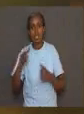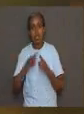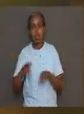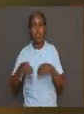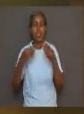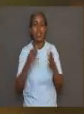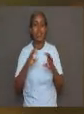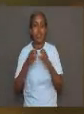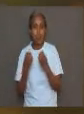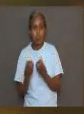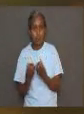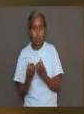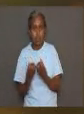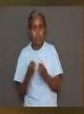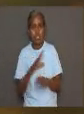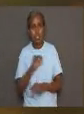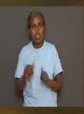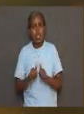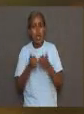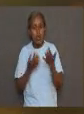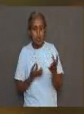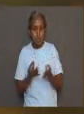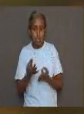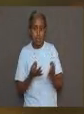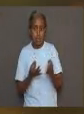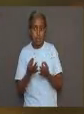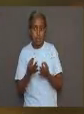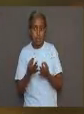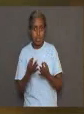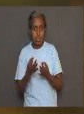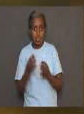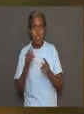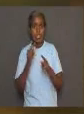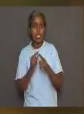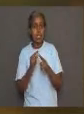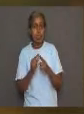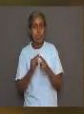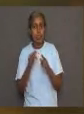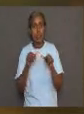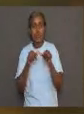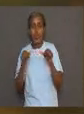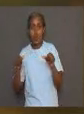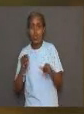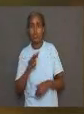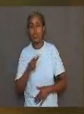given components and how to express it in terms of unit